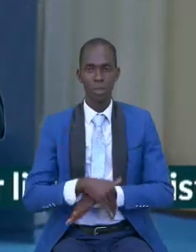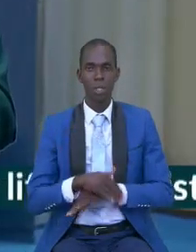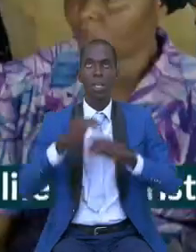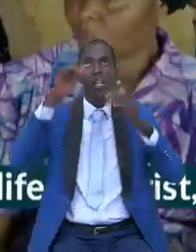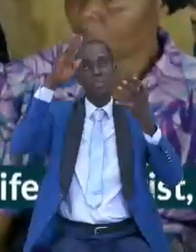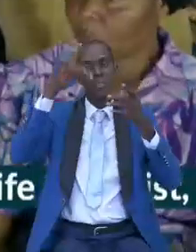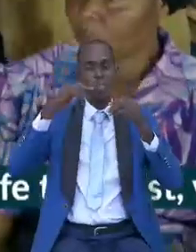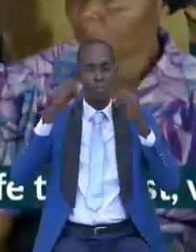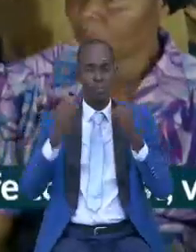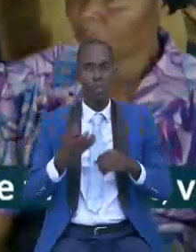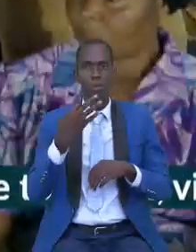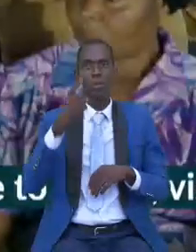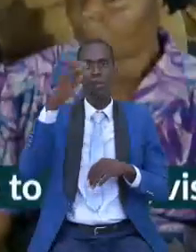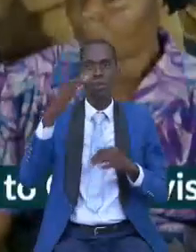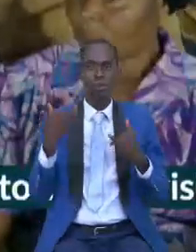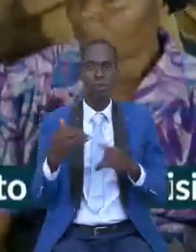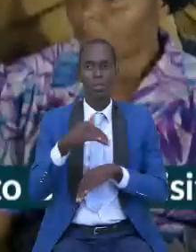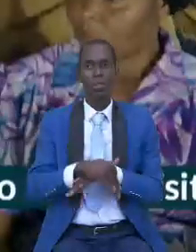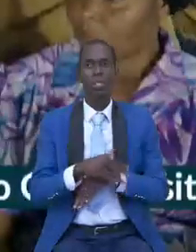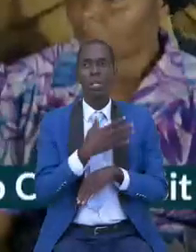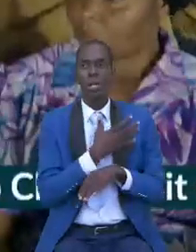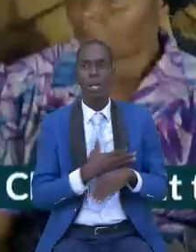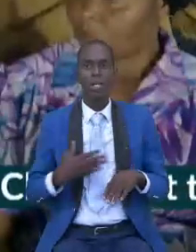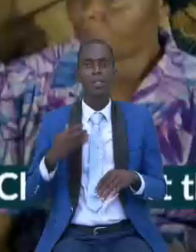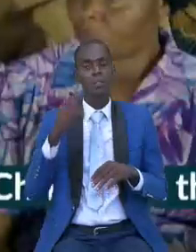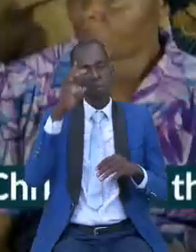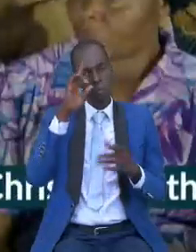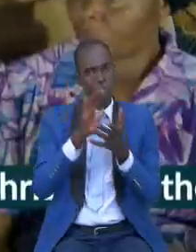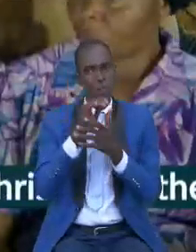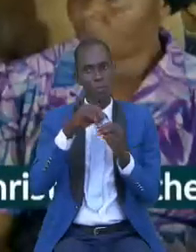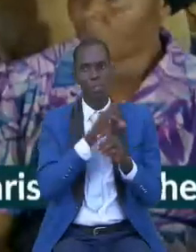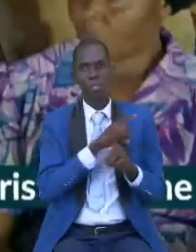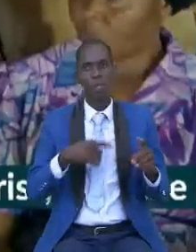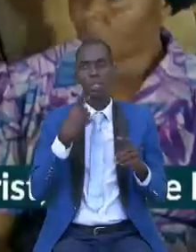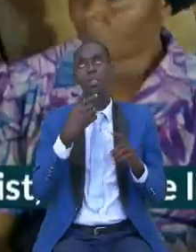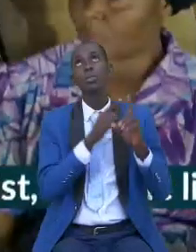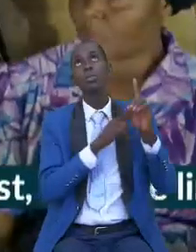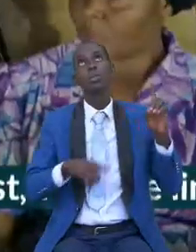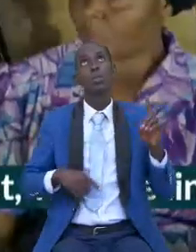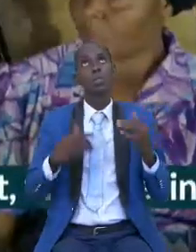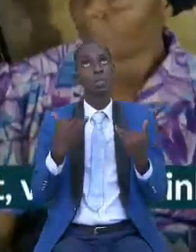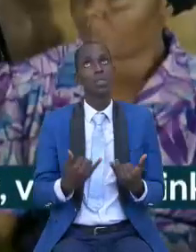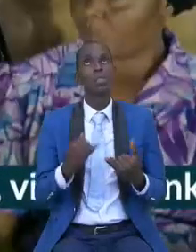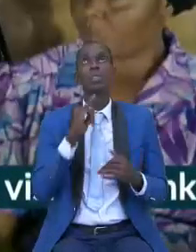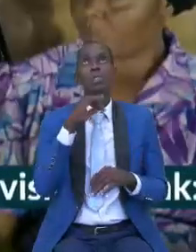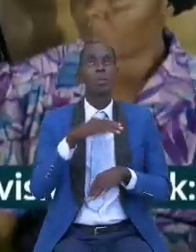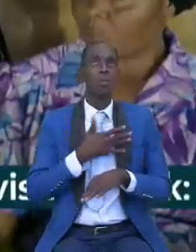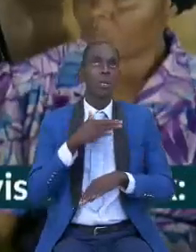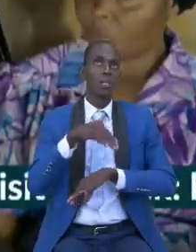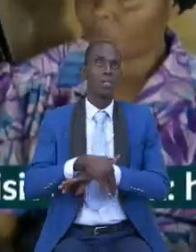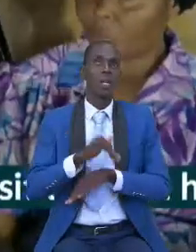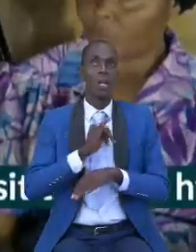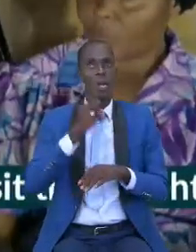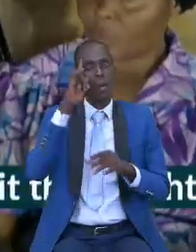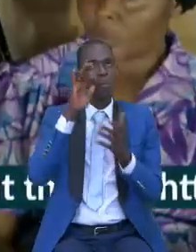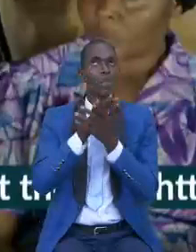be praying along and say, Lord, tonight is my night. I have had the word of faith. I believe your word.